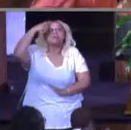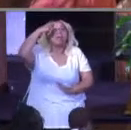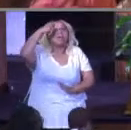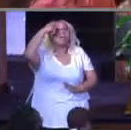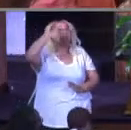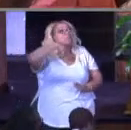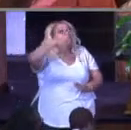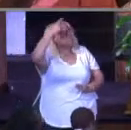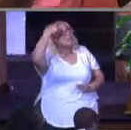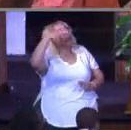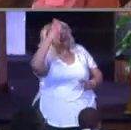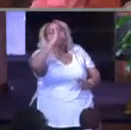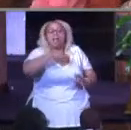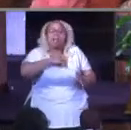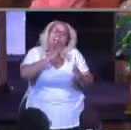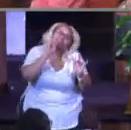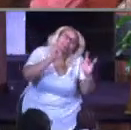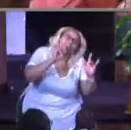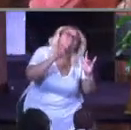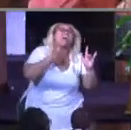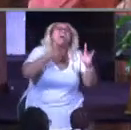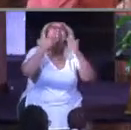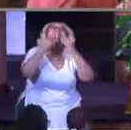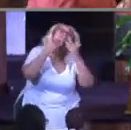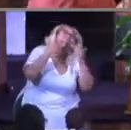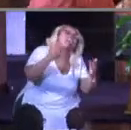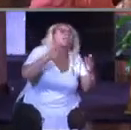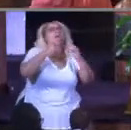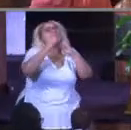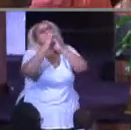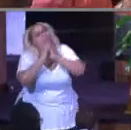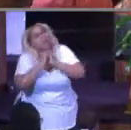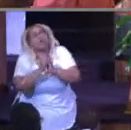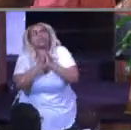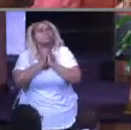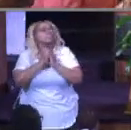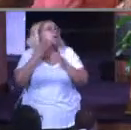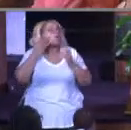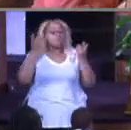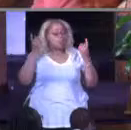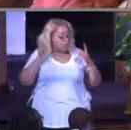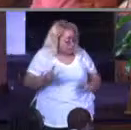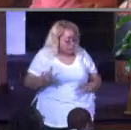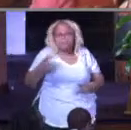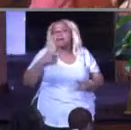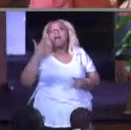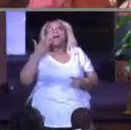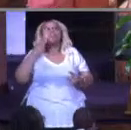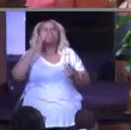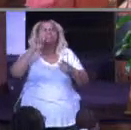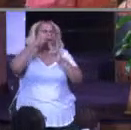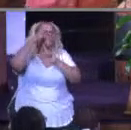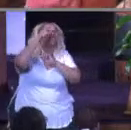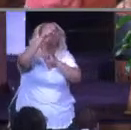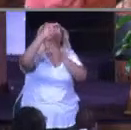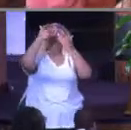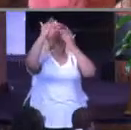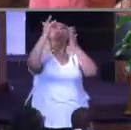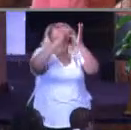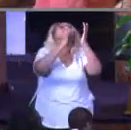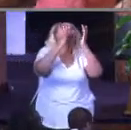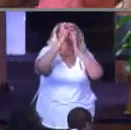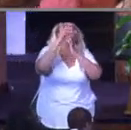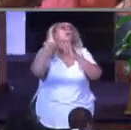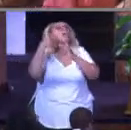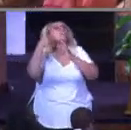mind. I kept saying in my mind, God, I love you. God, I thank you. God, I worship you. I don't know what's going on, but God, I know it's about you. Oh, thank